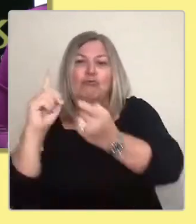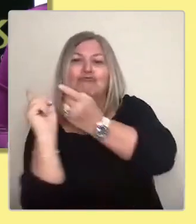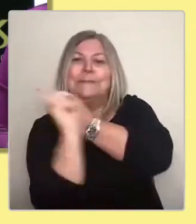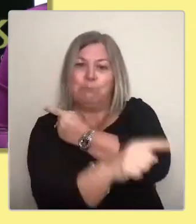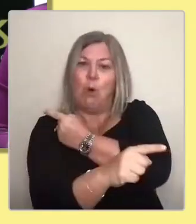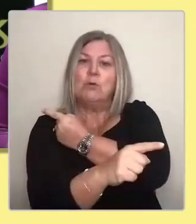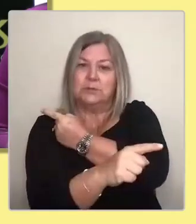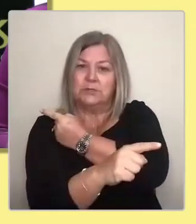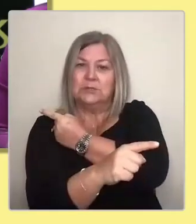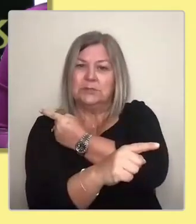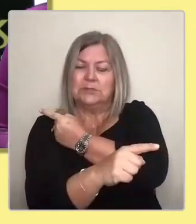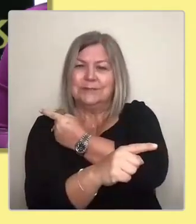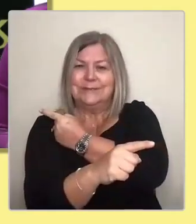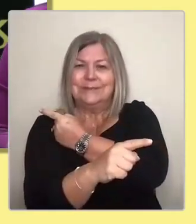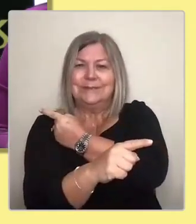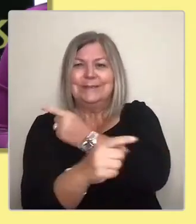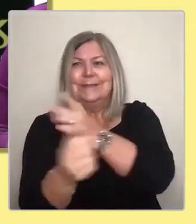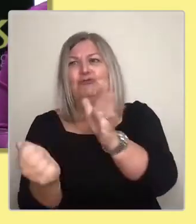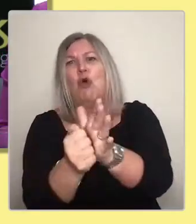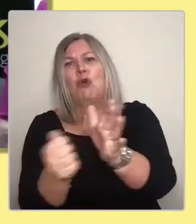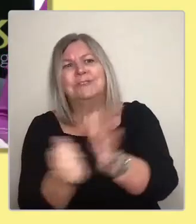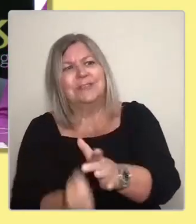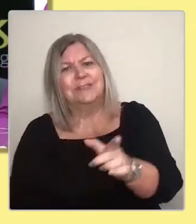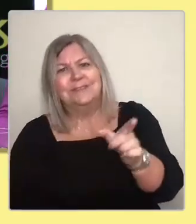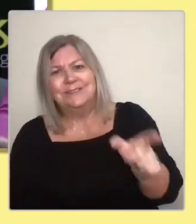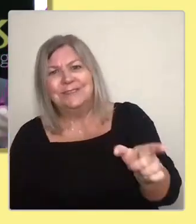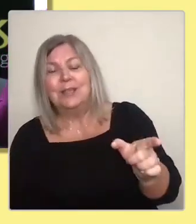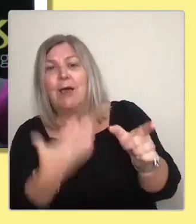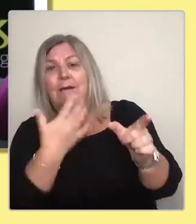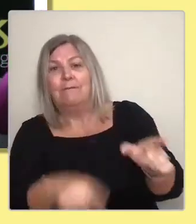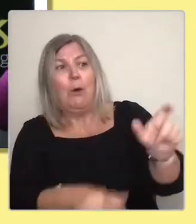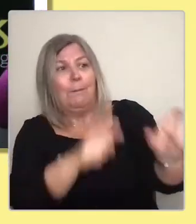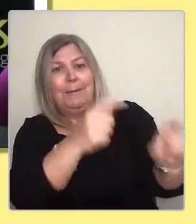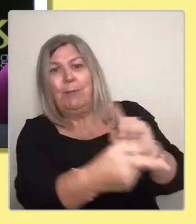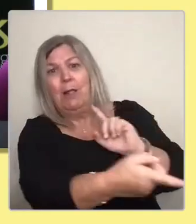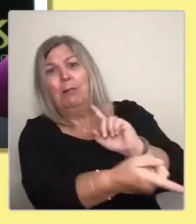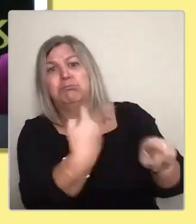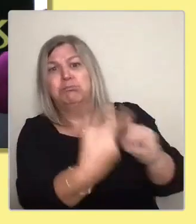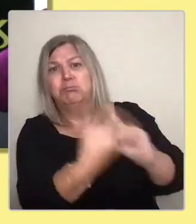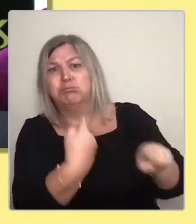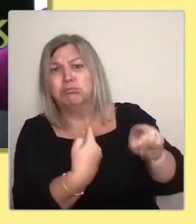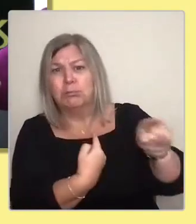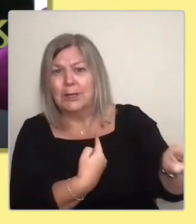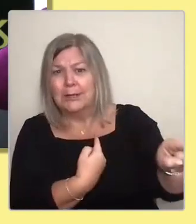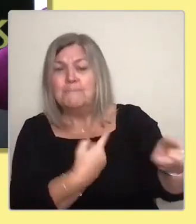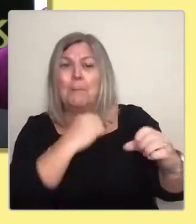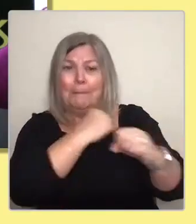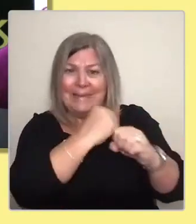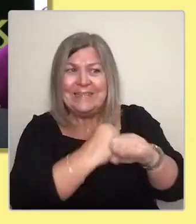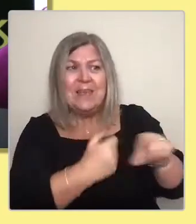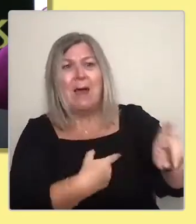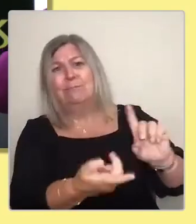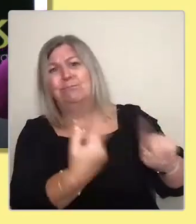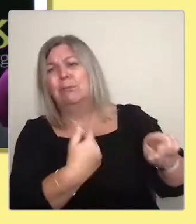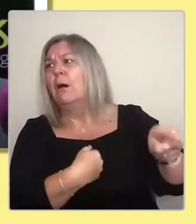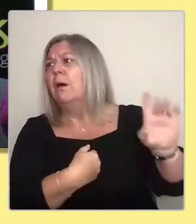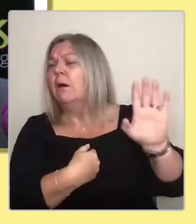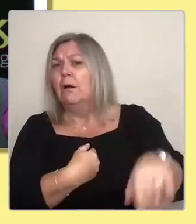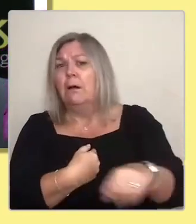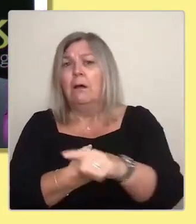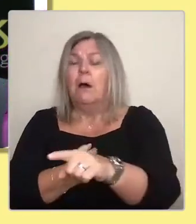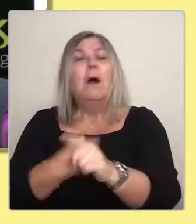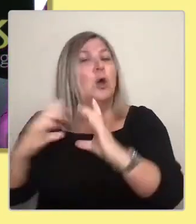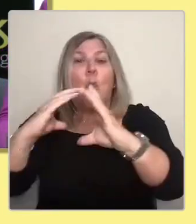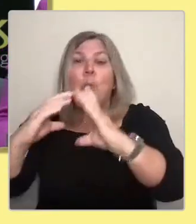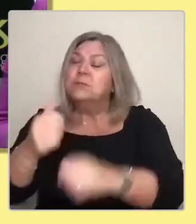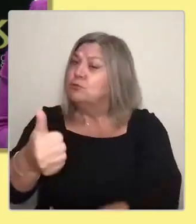the nonsense that comes from our opponents and the nonsense that comes from some sections of the media, because our team in headquarters do a great job,